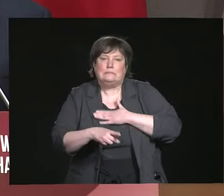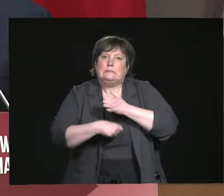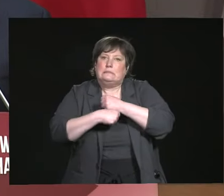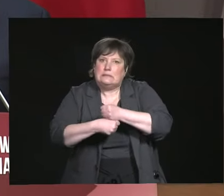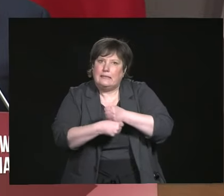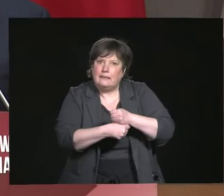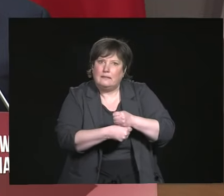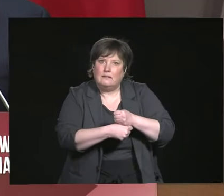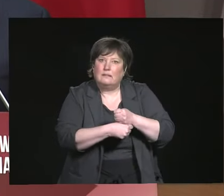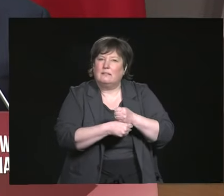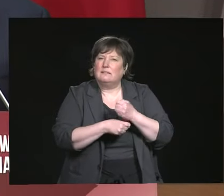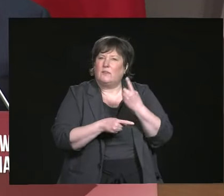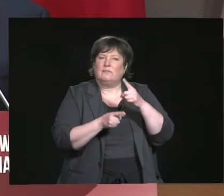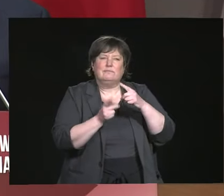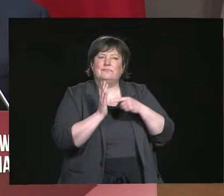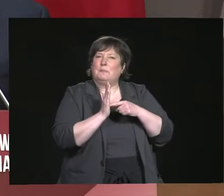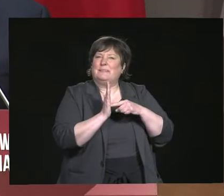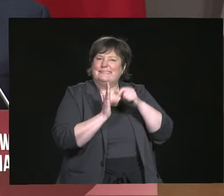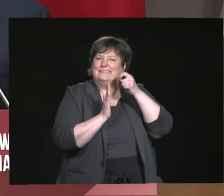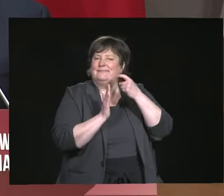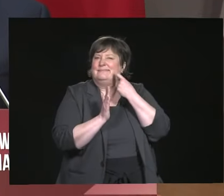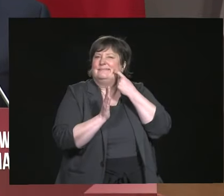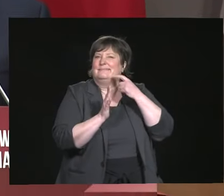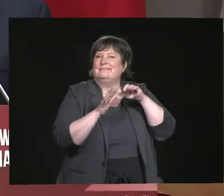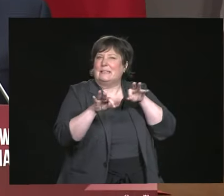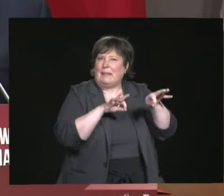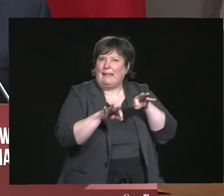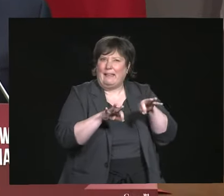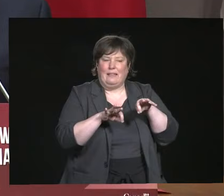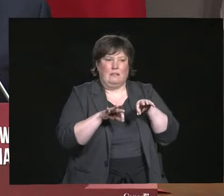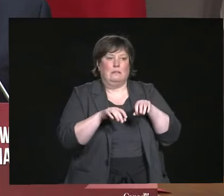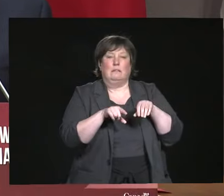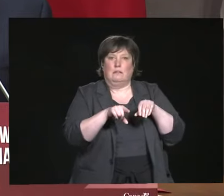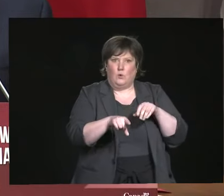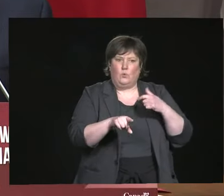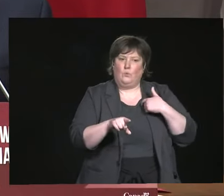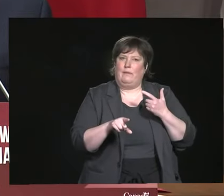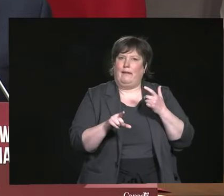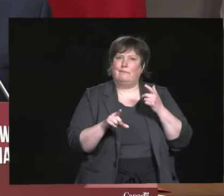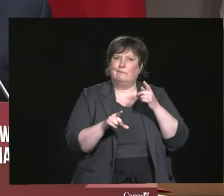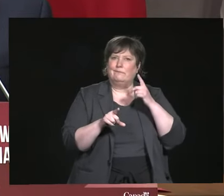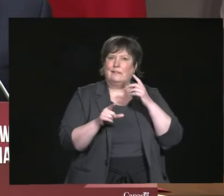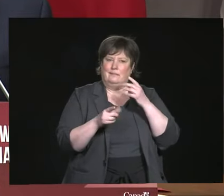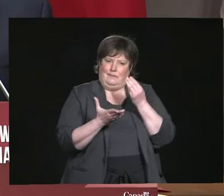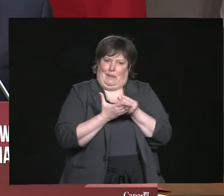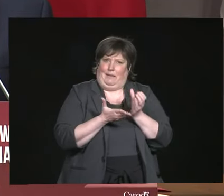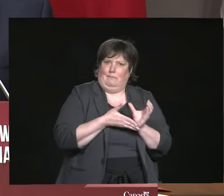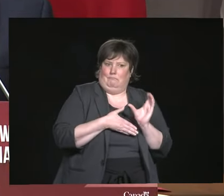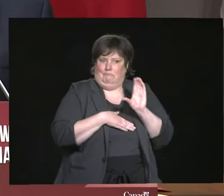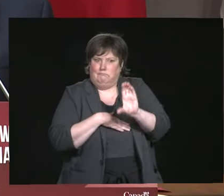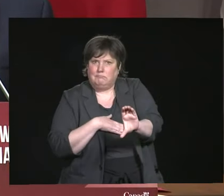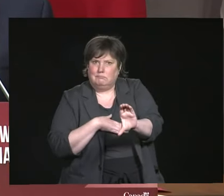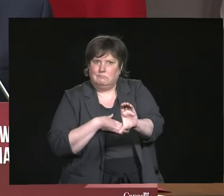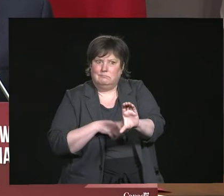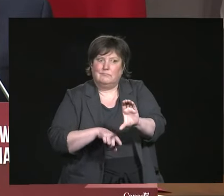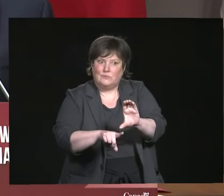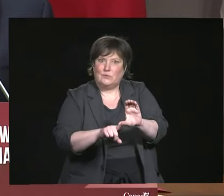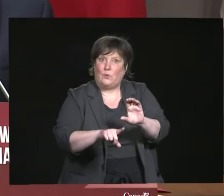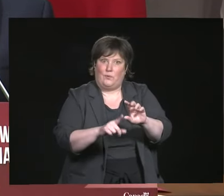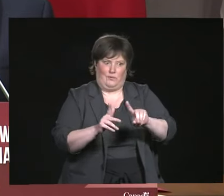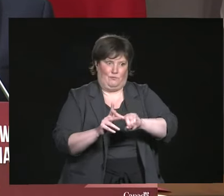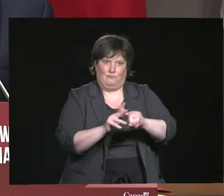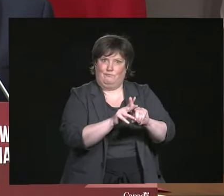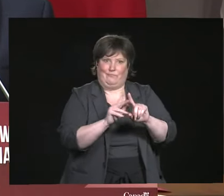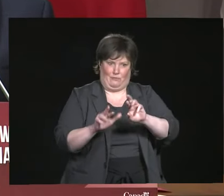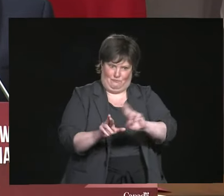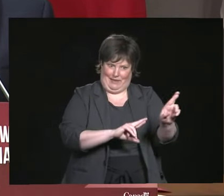we're using industrial programming like the Strategic Innovation Fund to build up that capacity with the primary objective